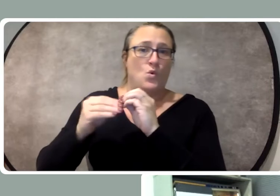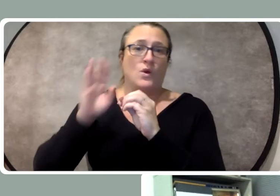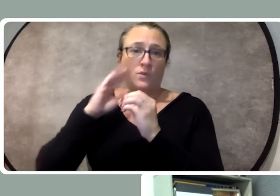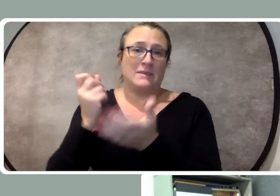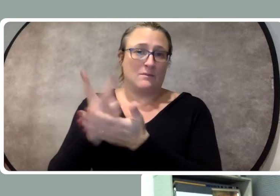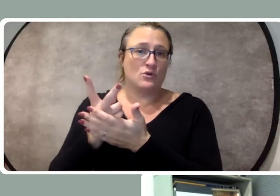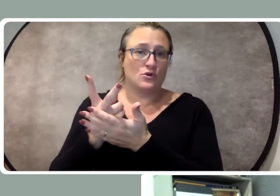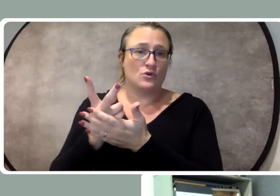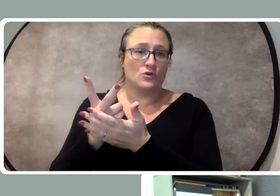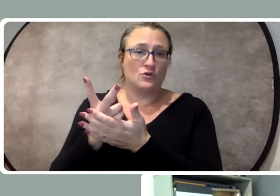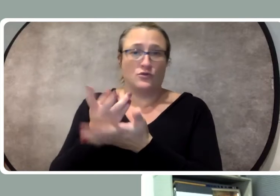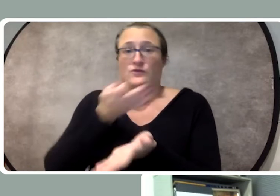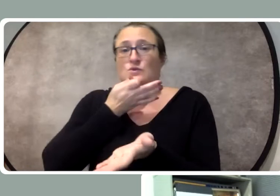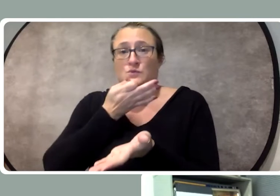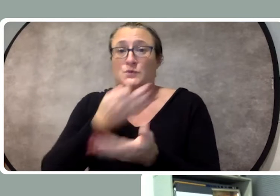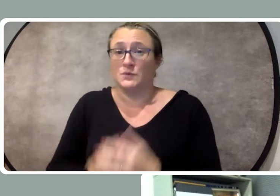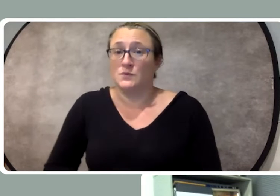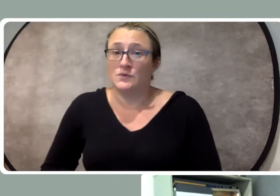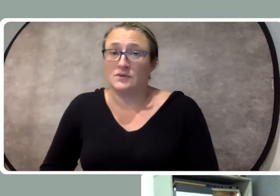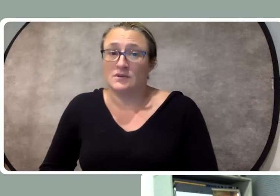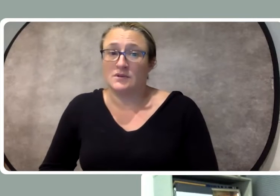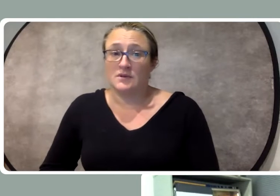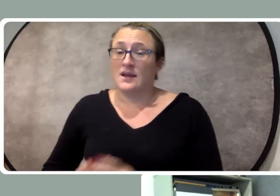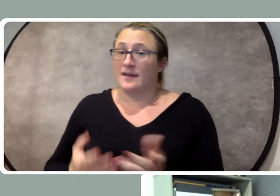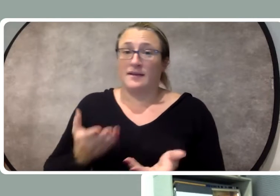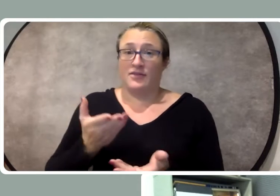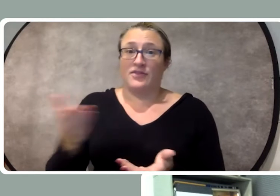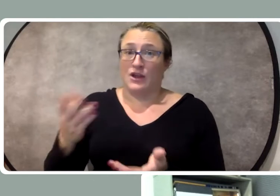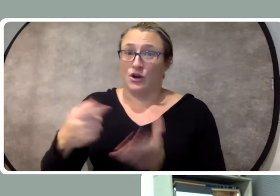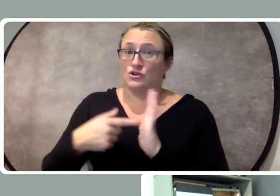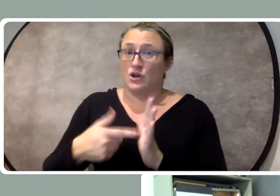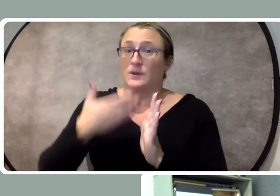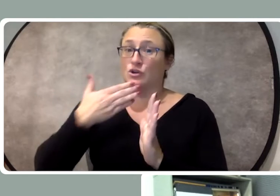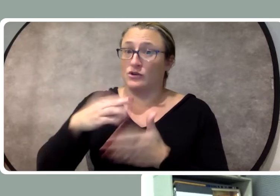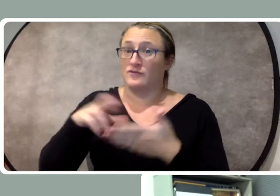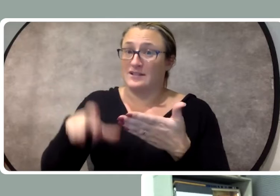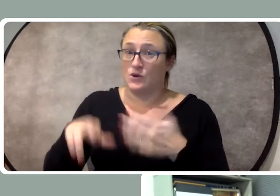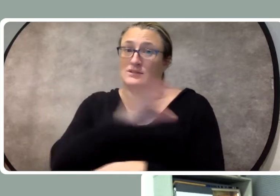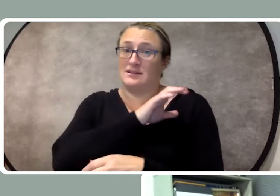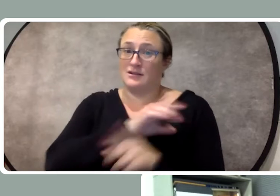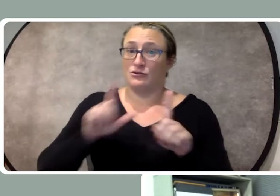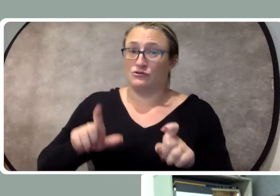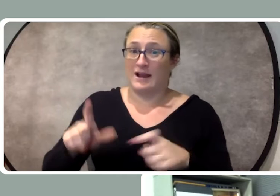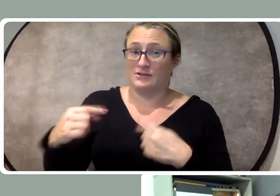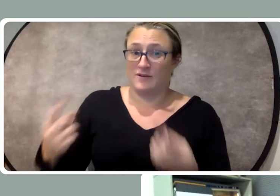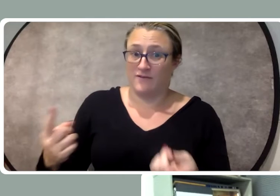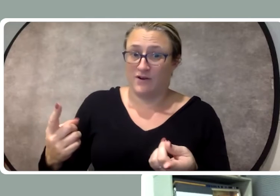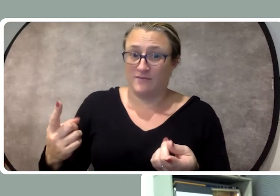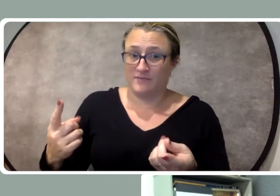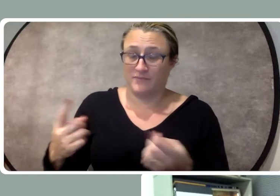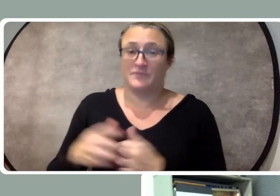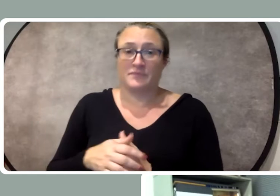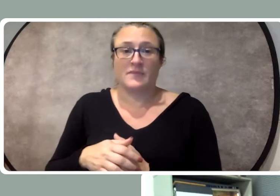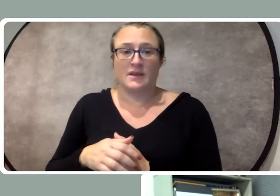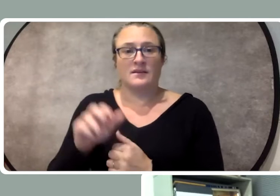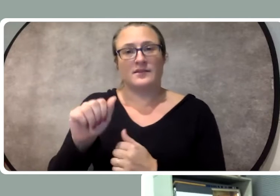approved coming around pretty soon. They are showing quite good results in clinical trials. The antibody drug conjugates, I